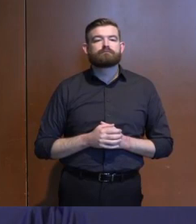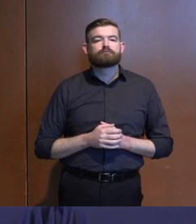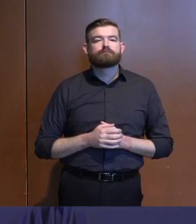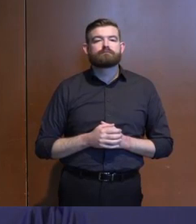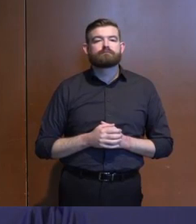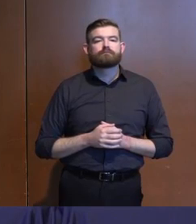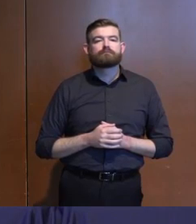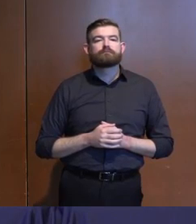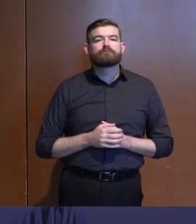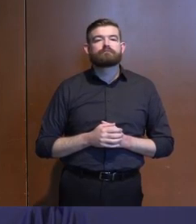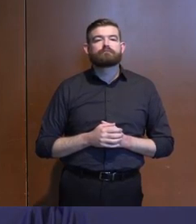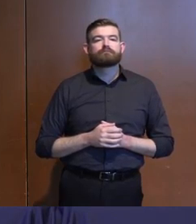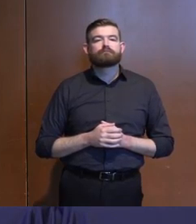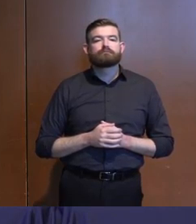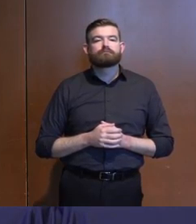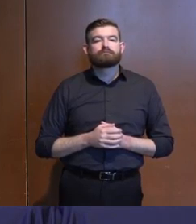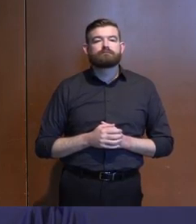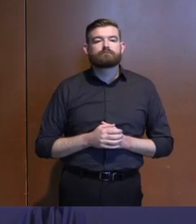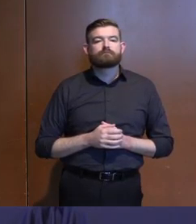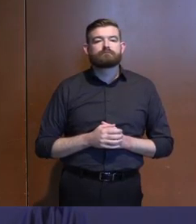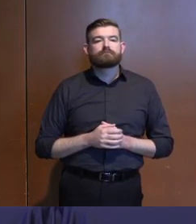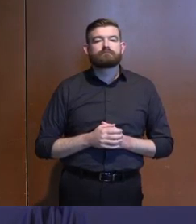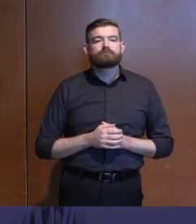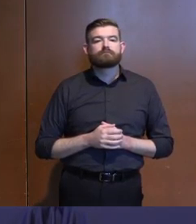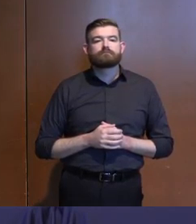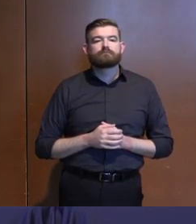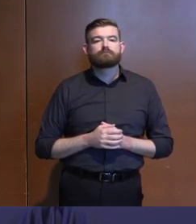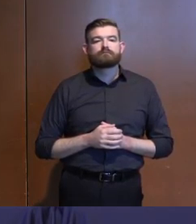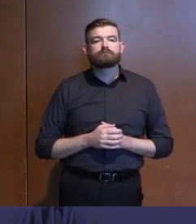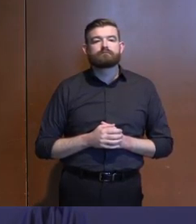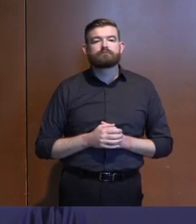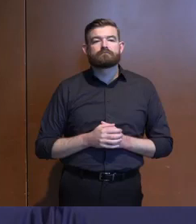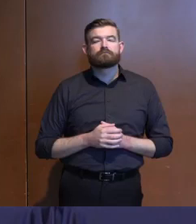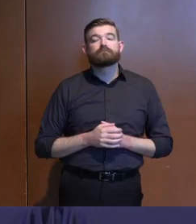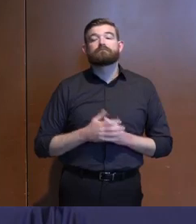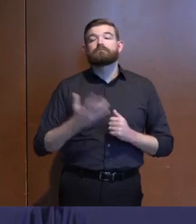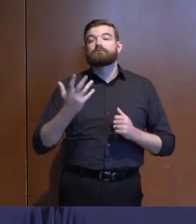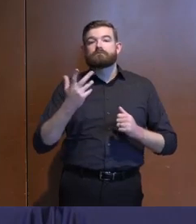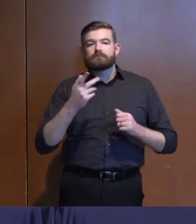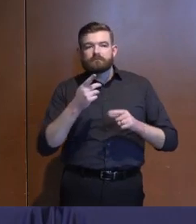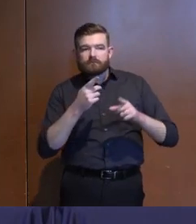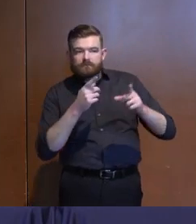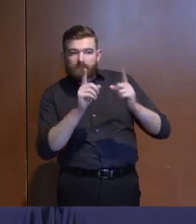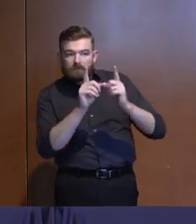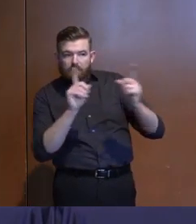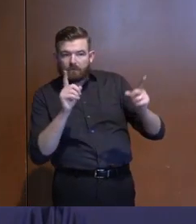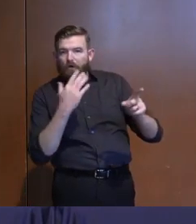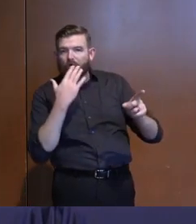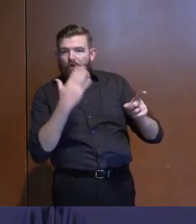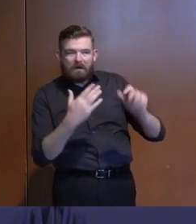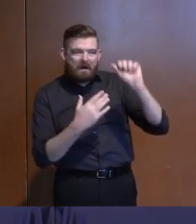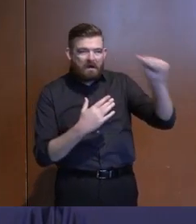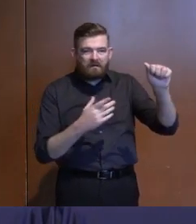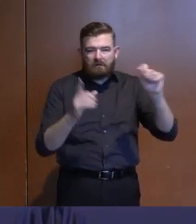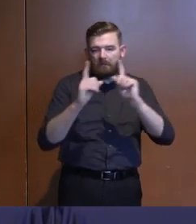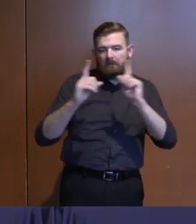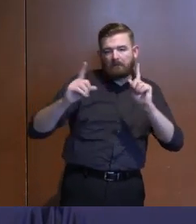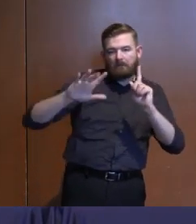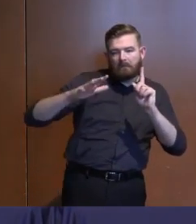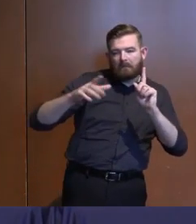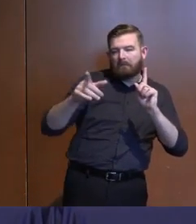or a B+ here. This is a pass-fail test. This is life and